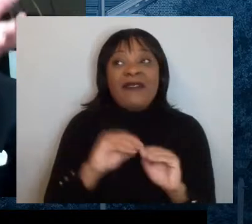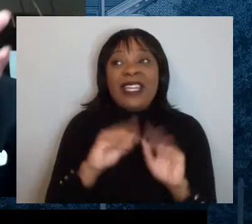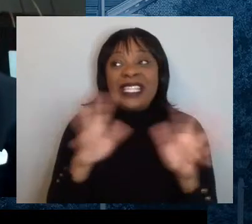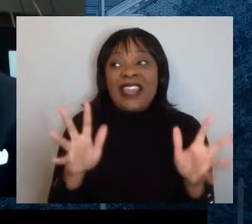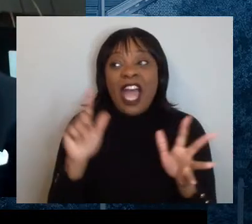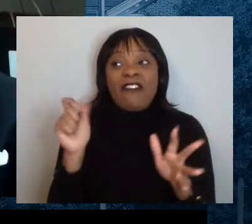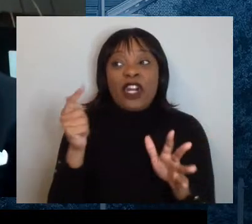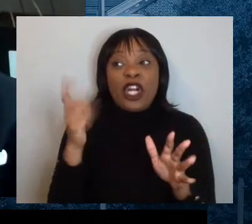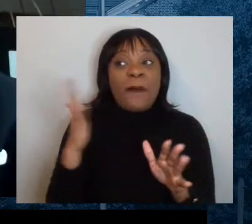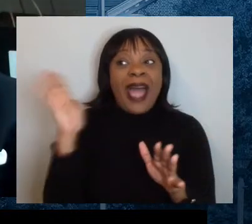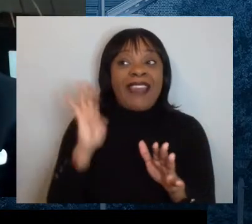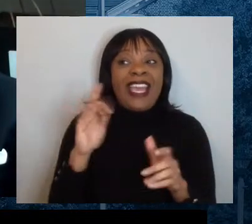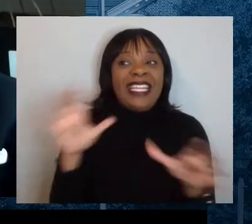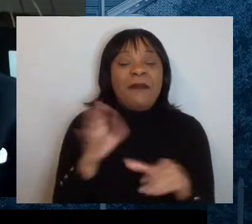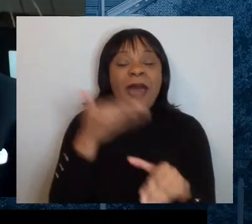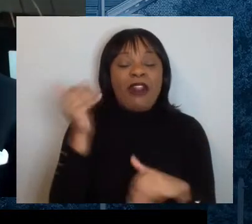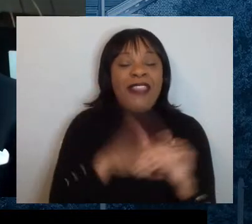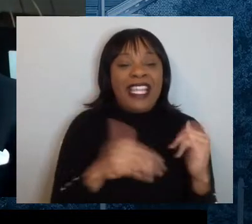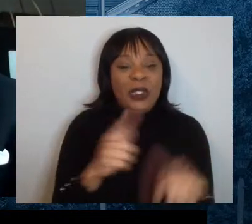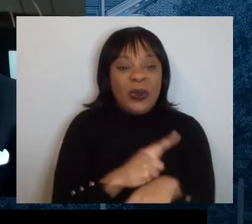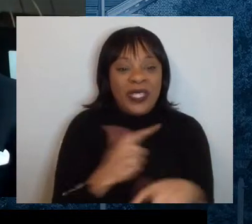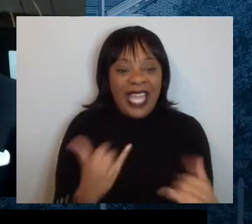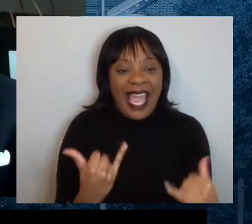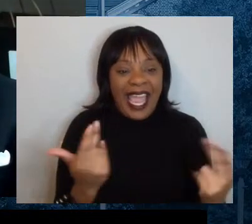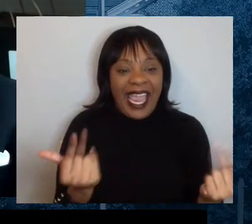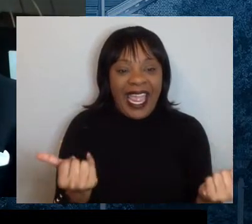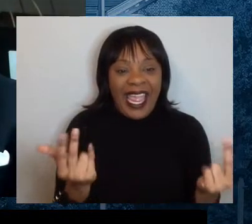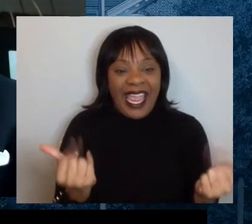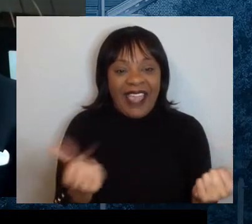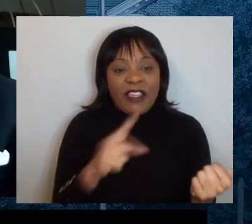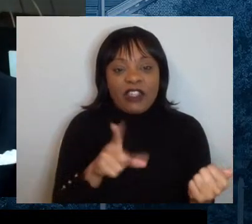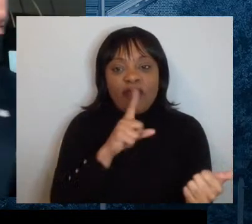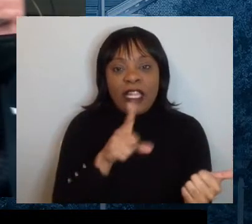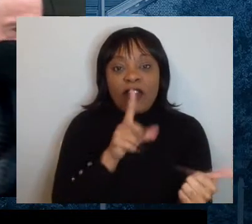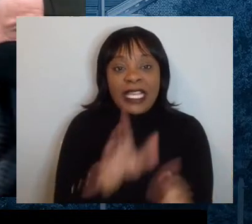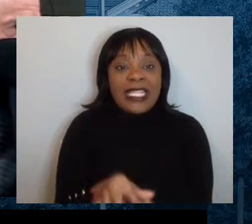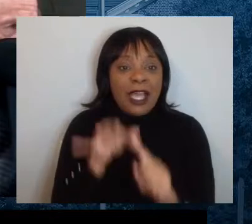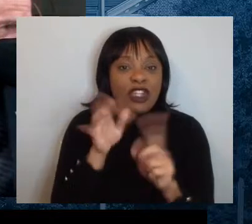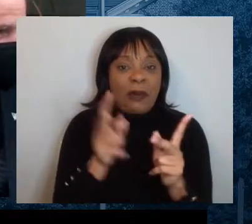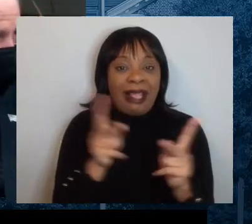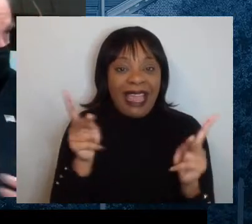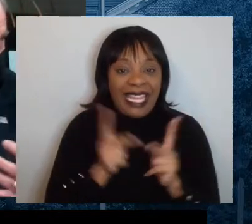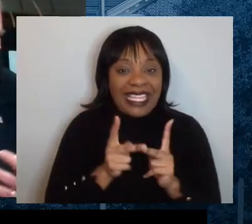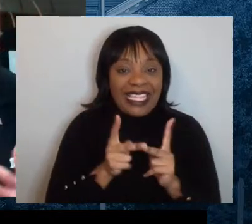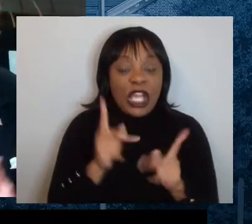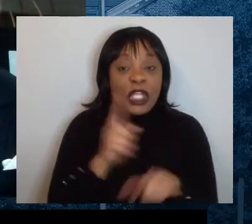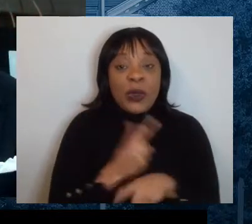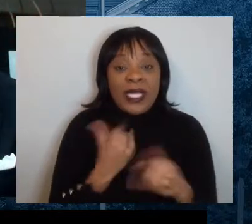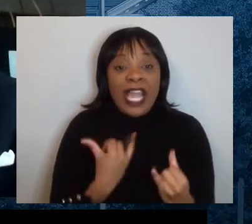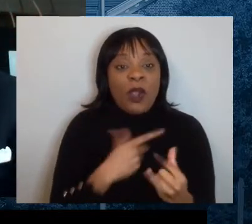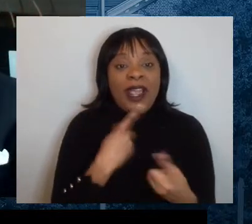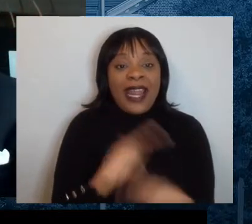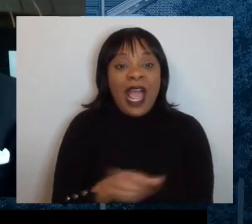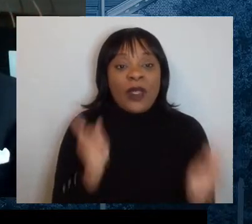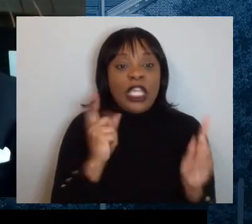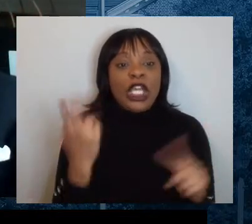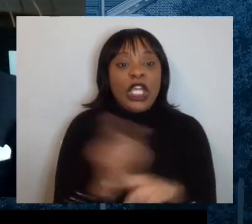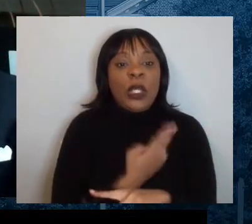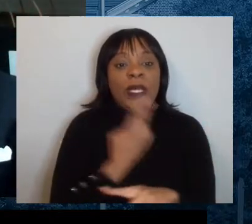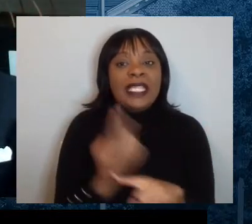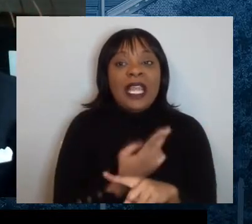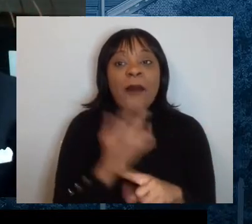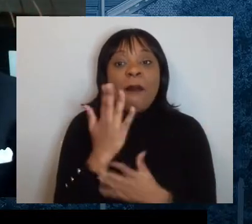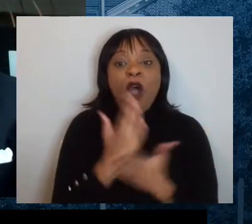is a really special place. And today we're announcing using part of the ARPA funds